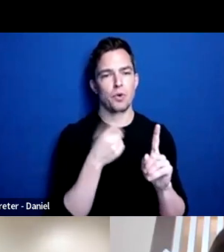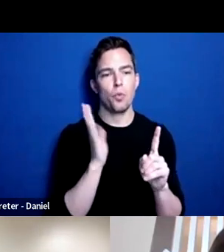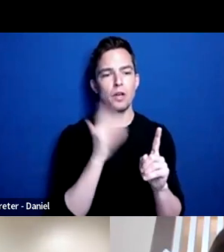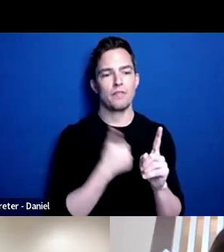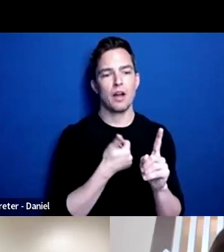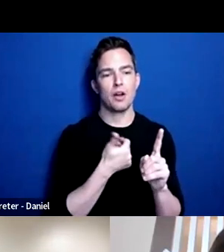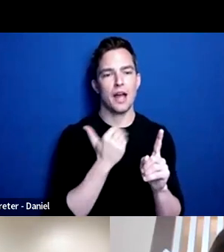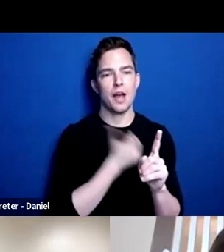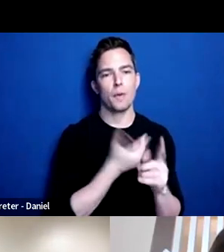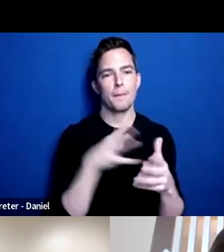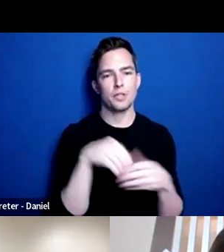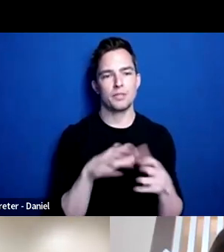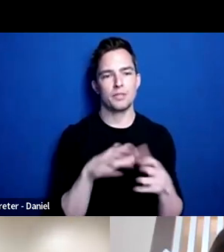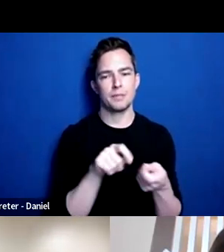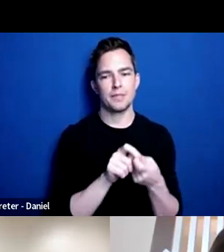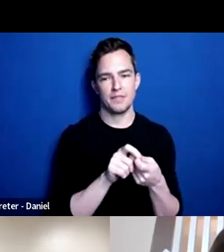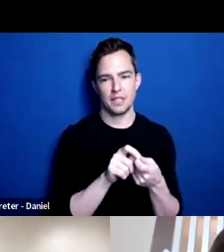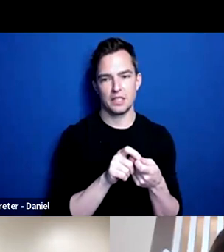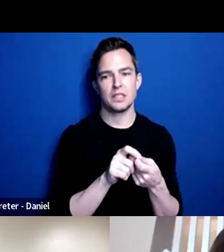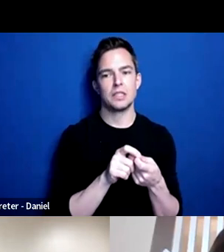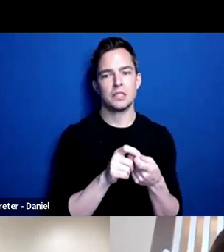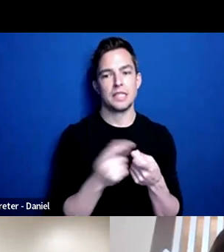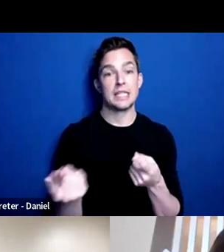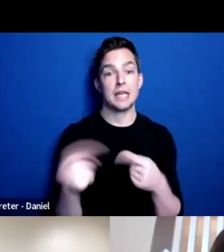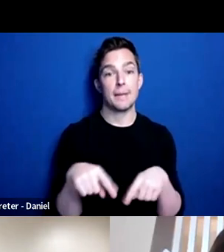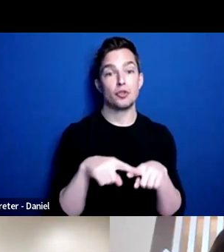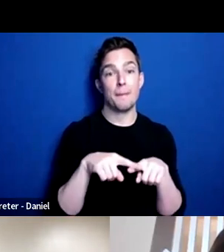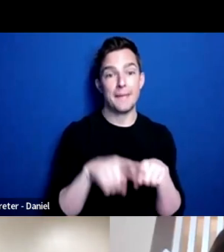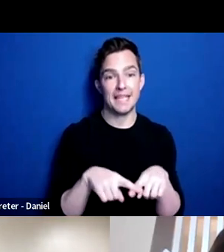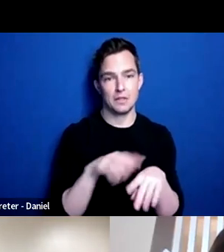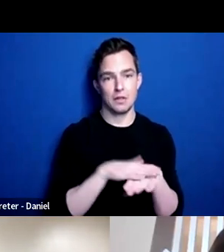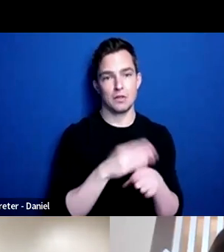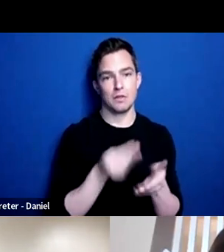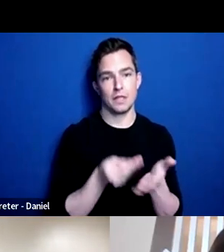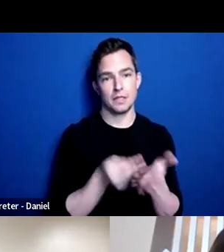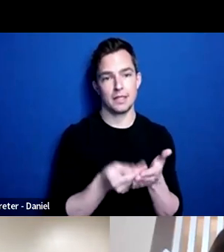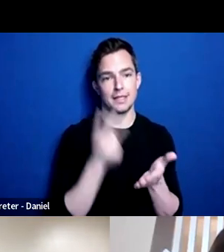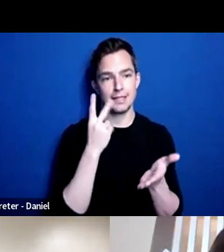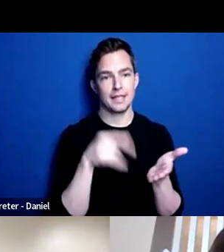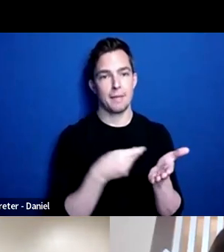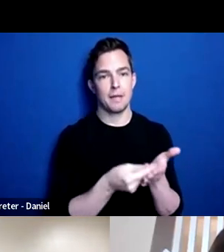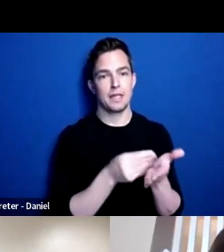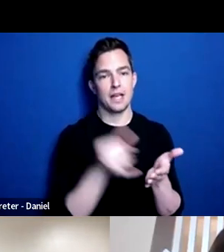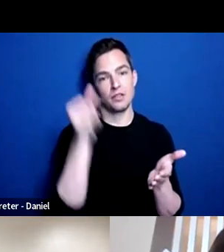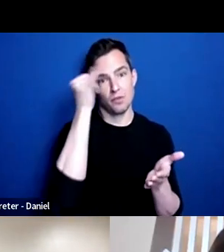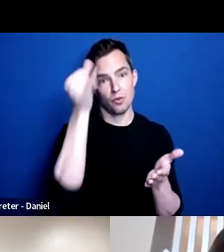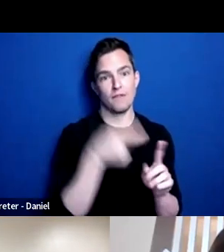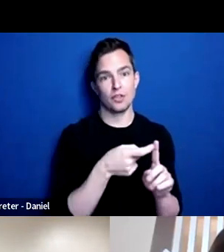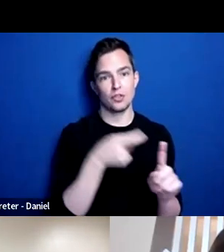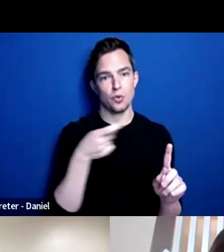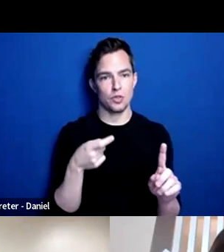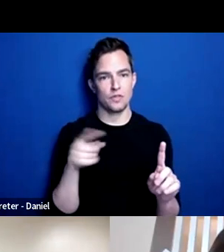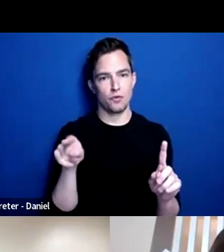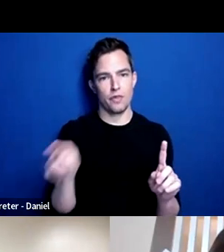in particular coming to rely on the funding, seeing it as like a forever source for